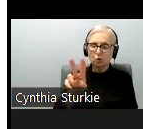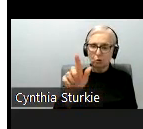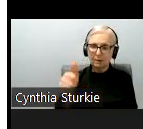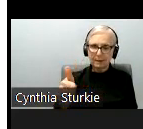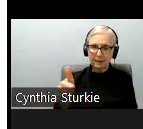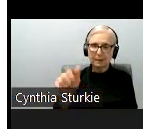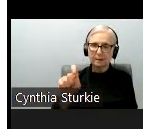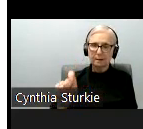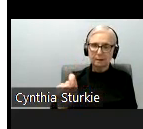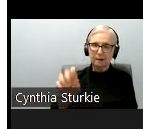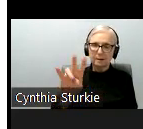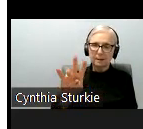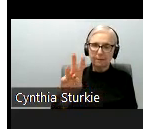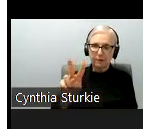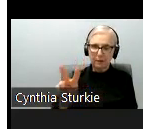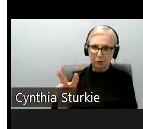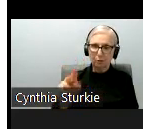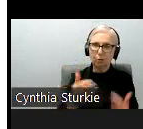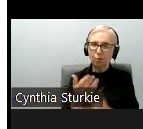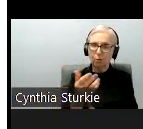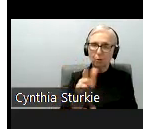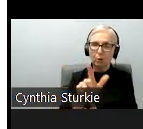21.210.72 through